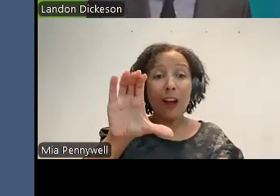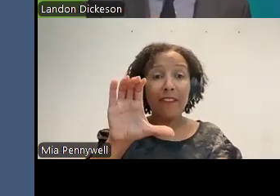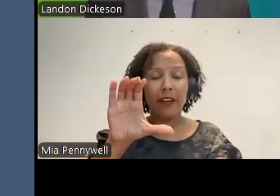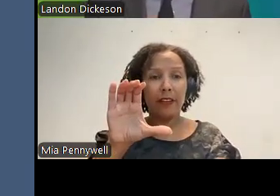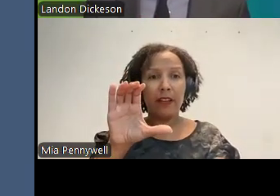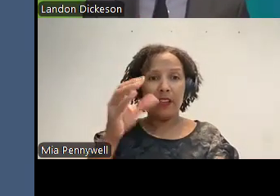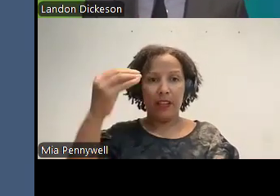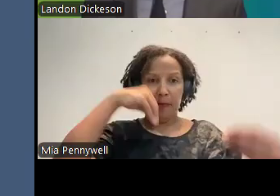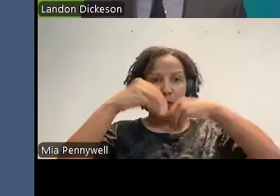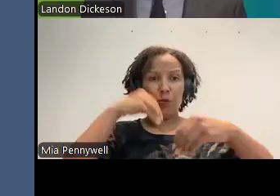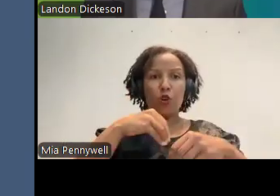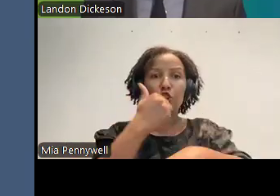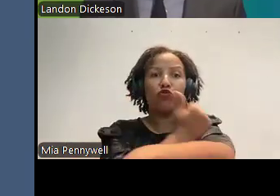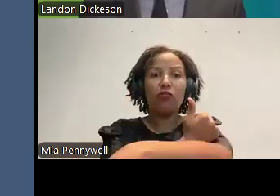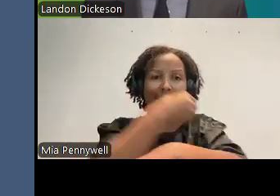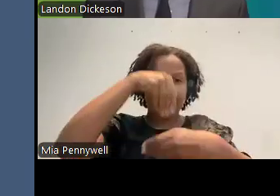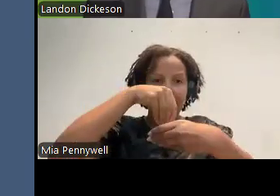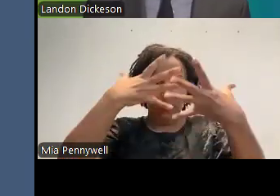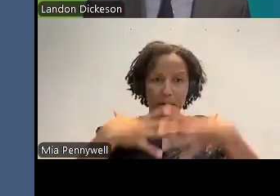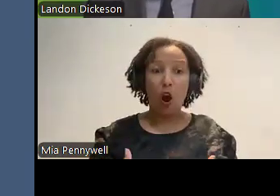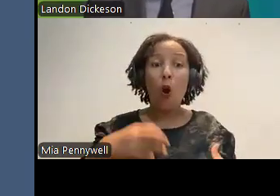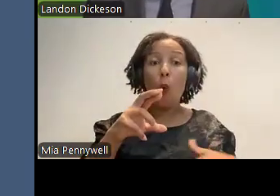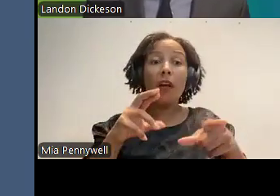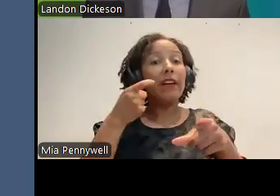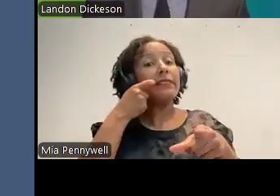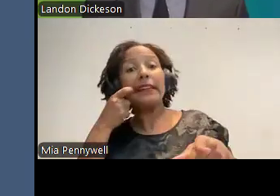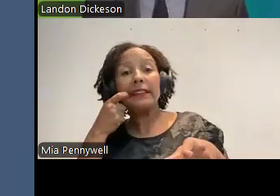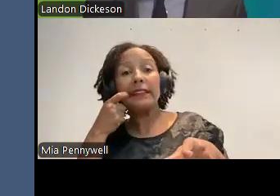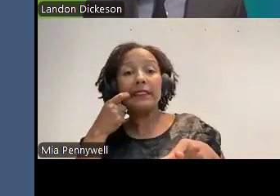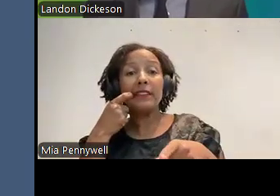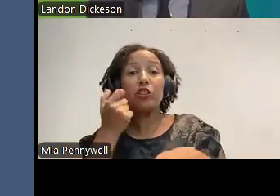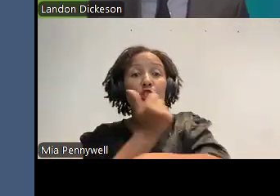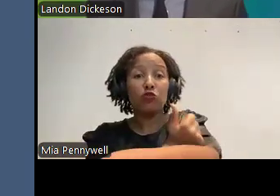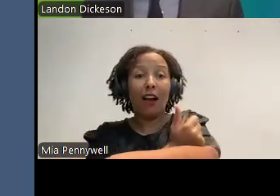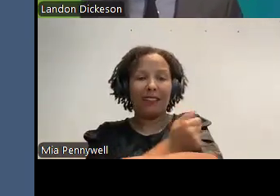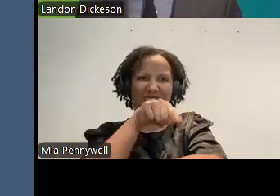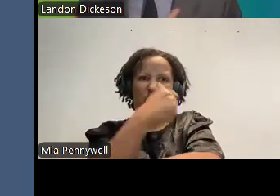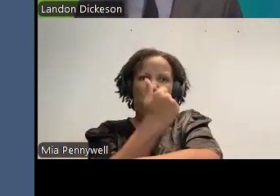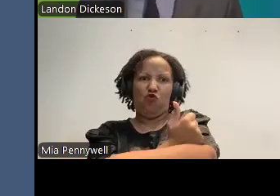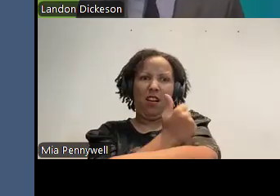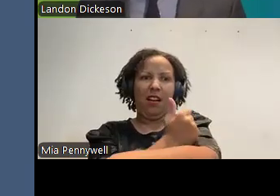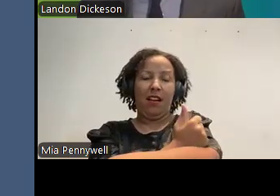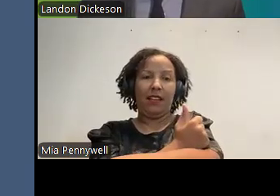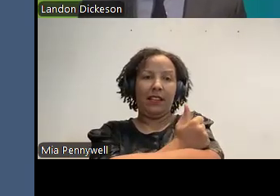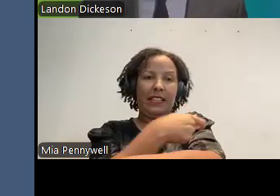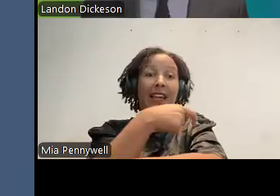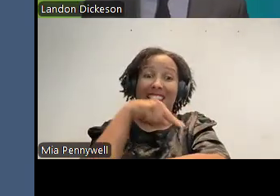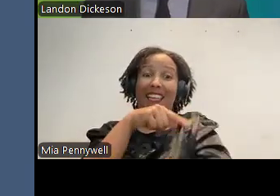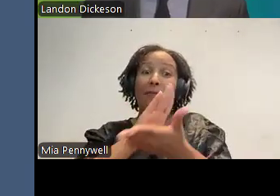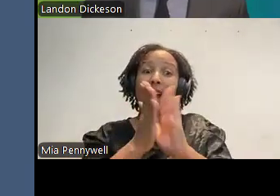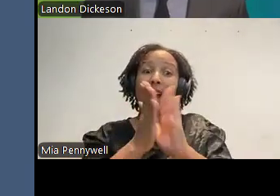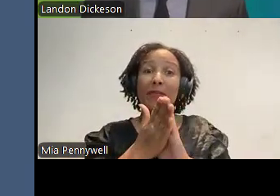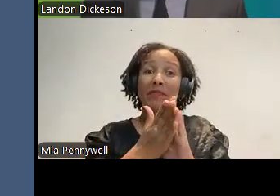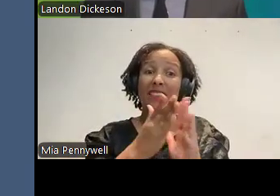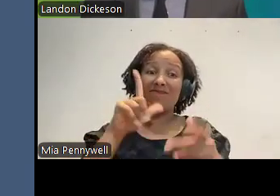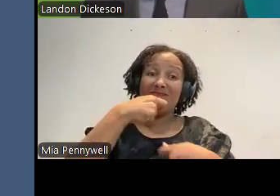been addicted to substances, and the substances have been used to control them and keep them in servitude.